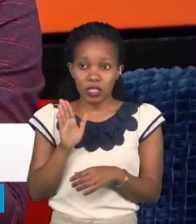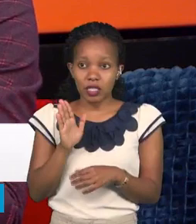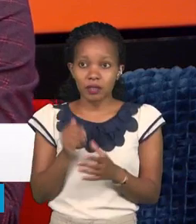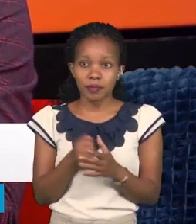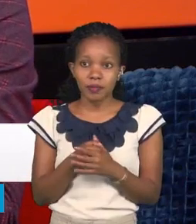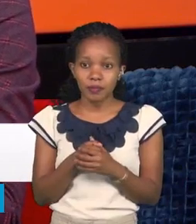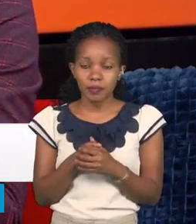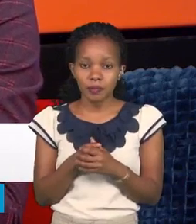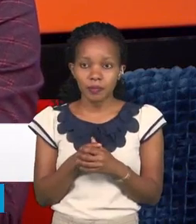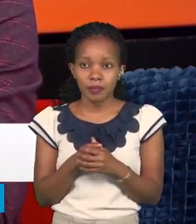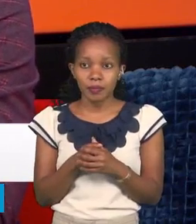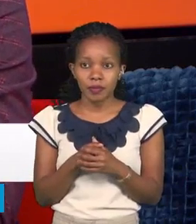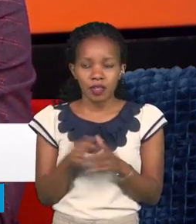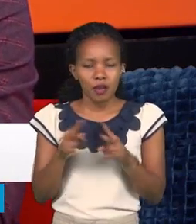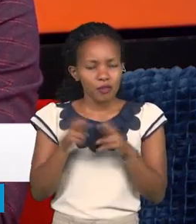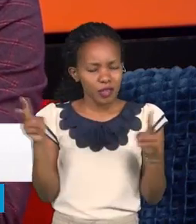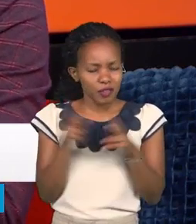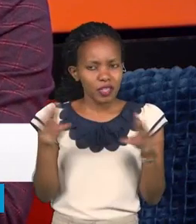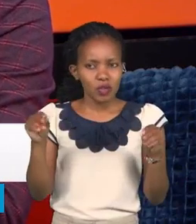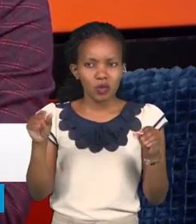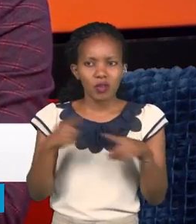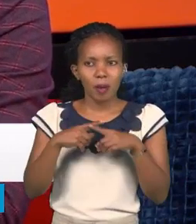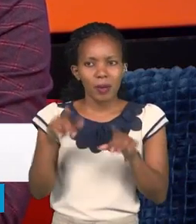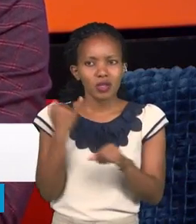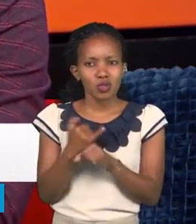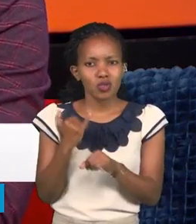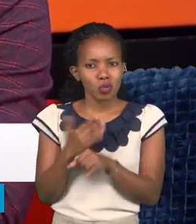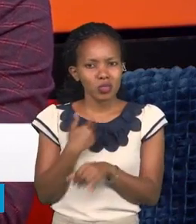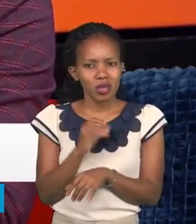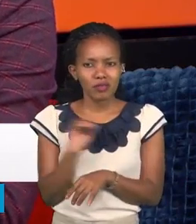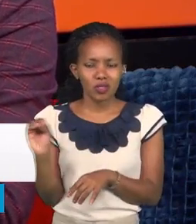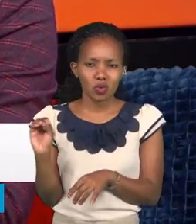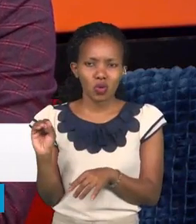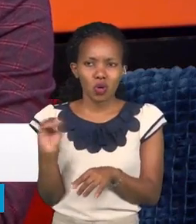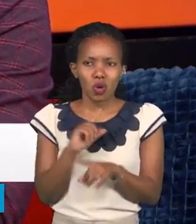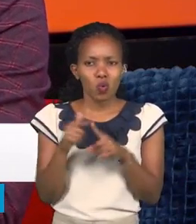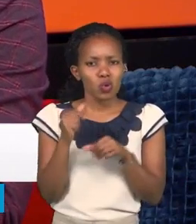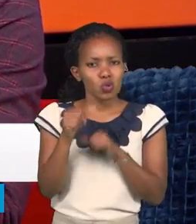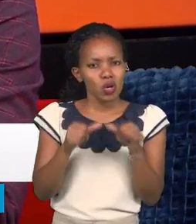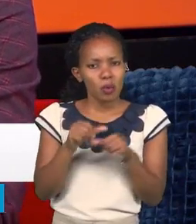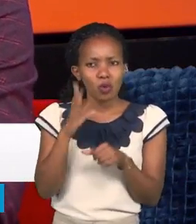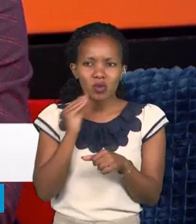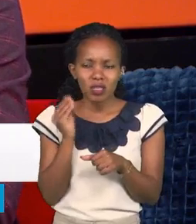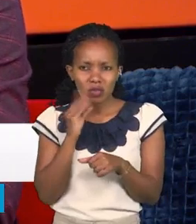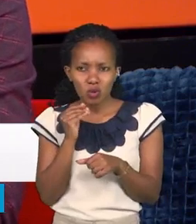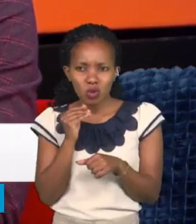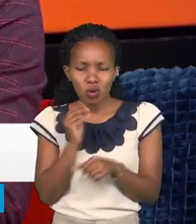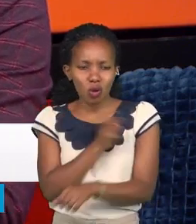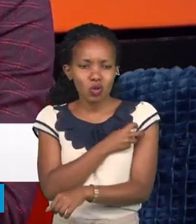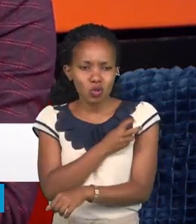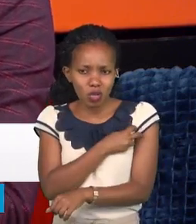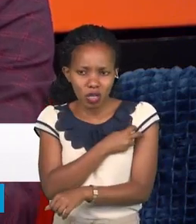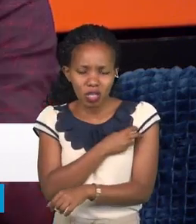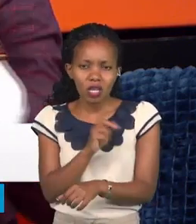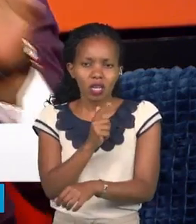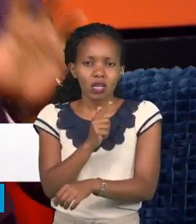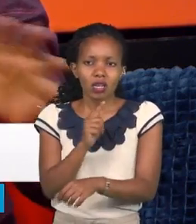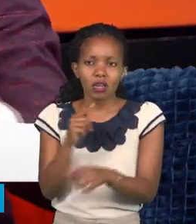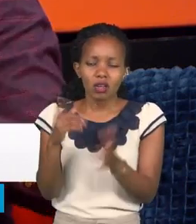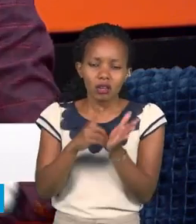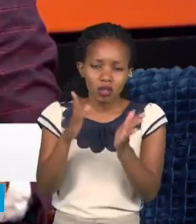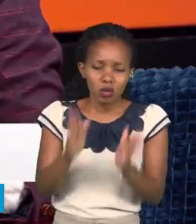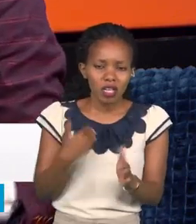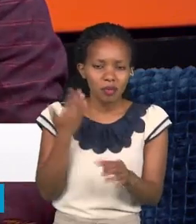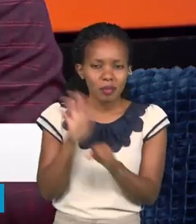and they've graduated, they are very qualified, mm-hmm. but they don't have jobs. Mm-hmm. Now, when you talk about experience, consultancy, yeah. we have so many doctors consulting for